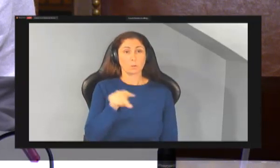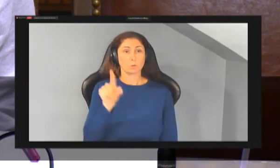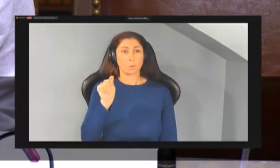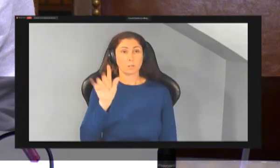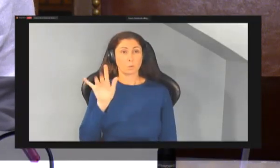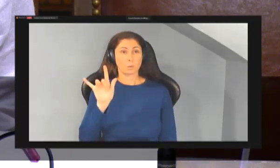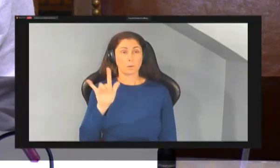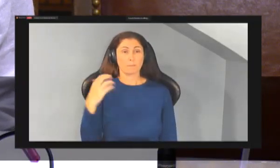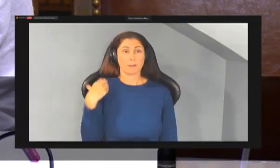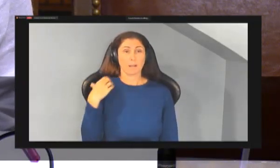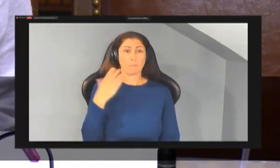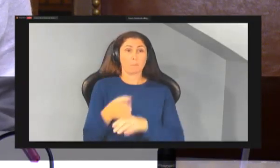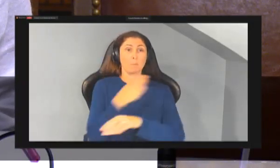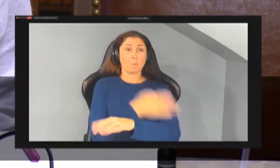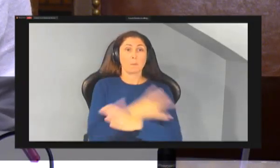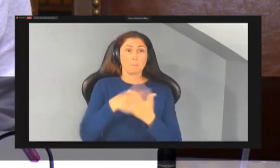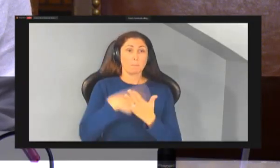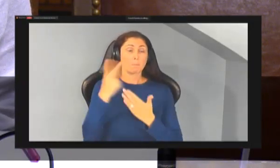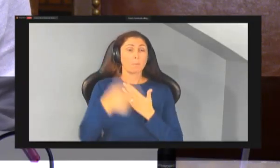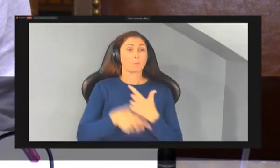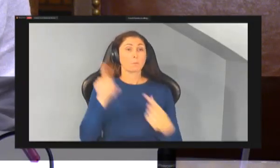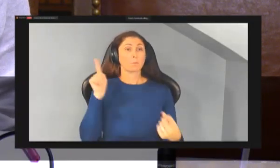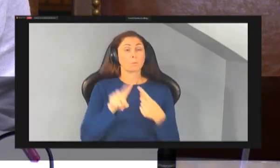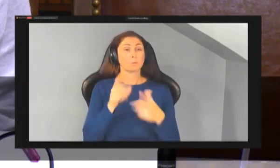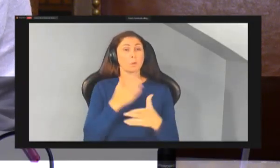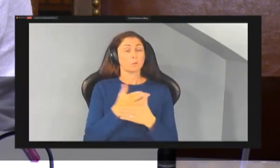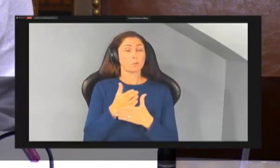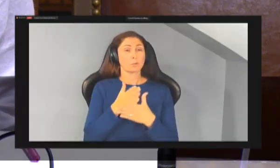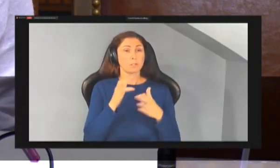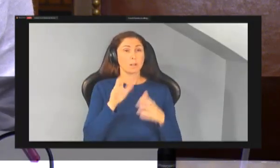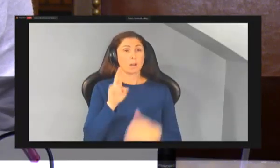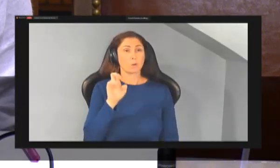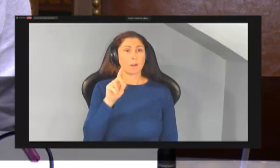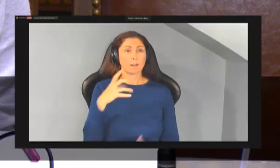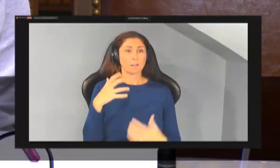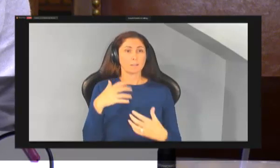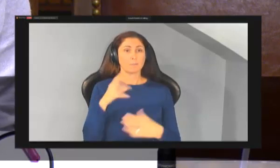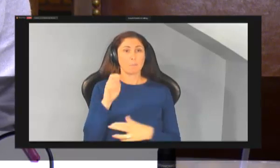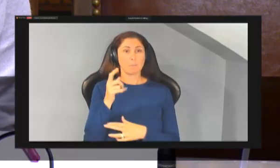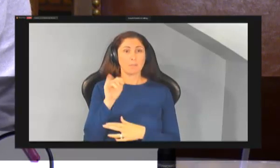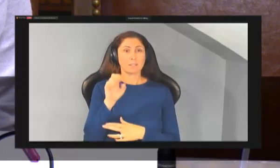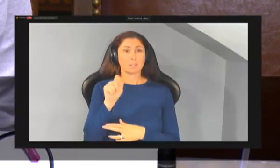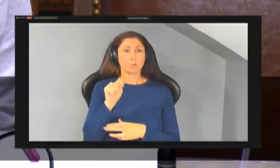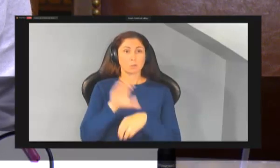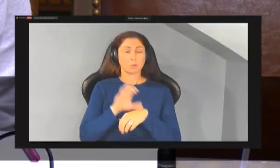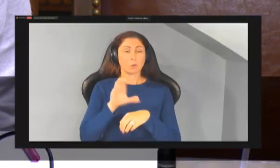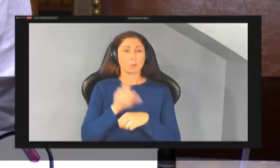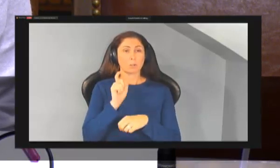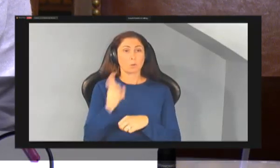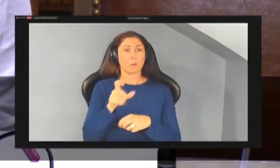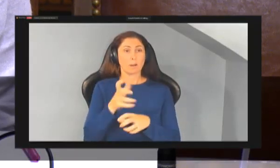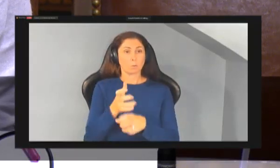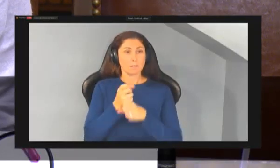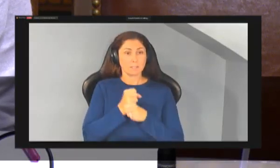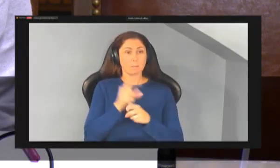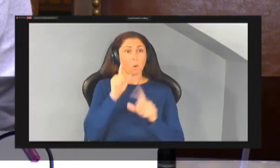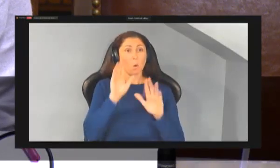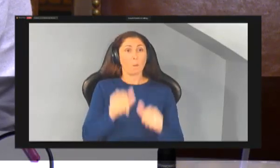capital improvement program by reducing Sheridan United Methodist Church as a grant recipient and increasing Hope for Tomorrow